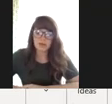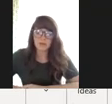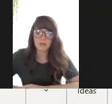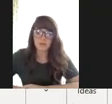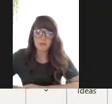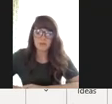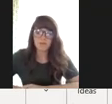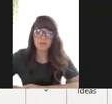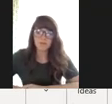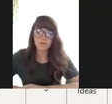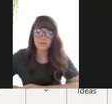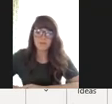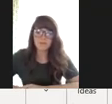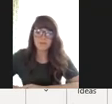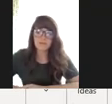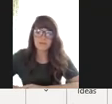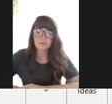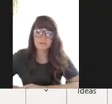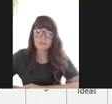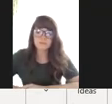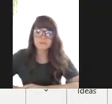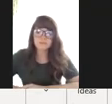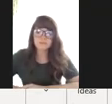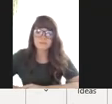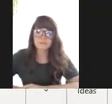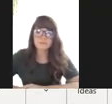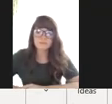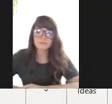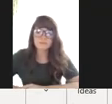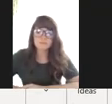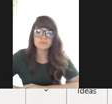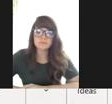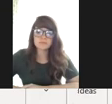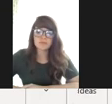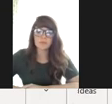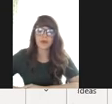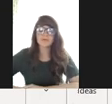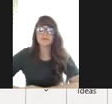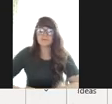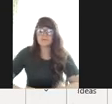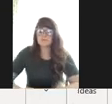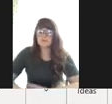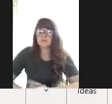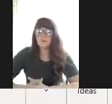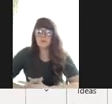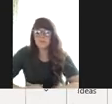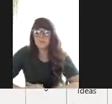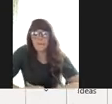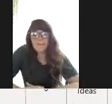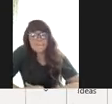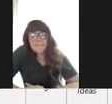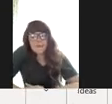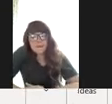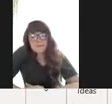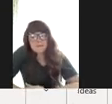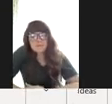so Does that kind of help you understand what the hope could possibly be? Right. A reference to the future event